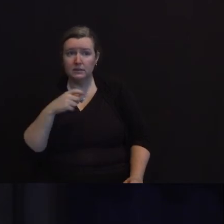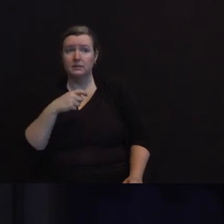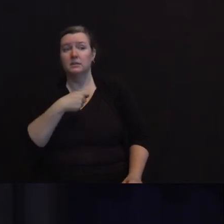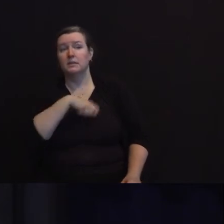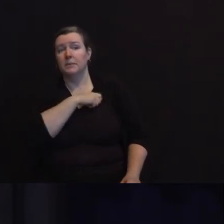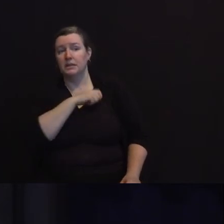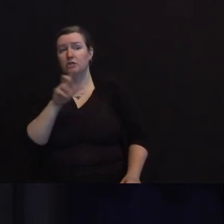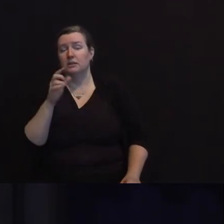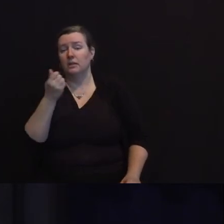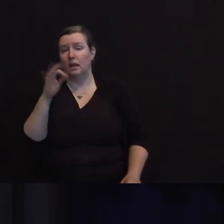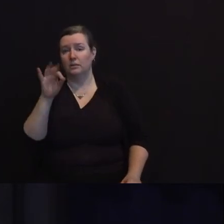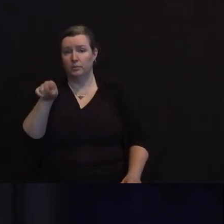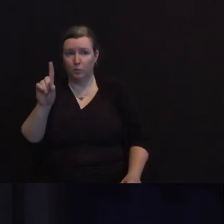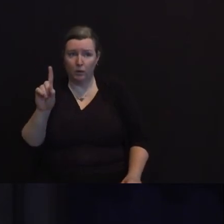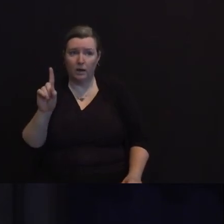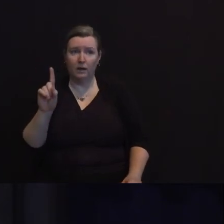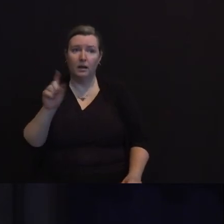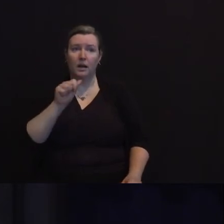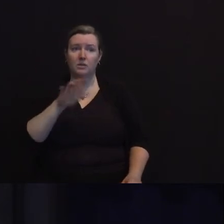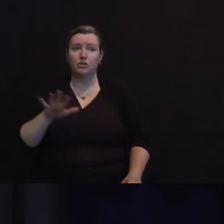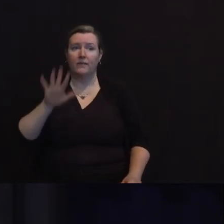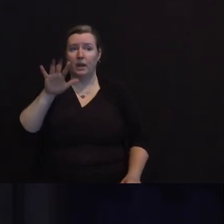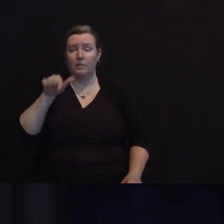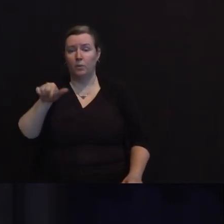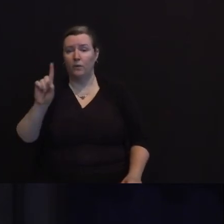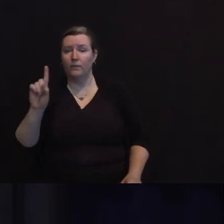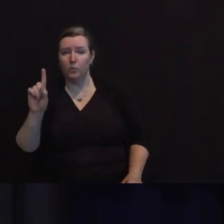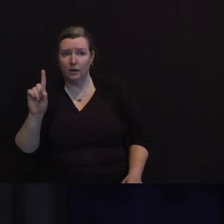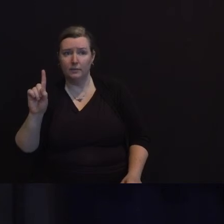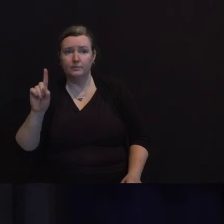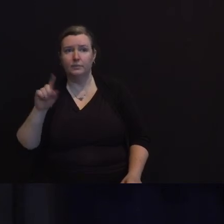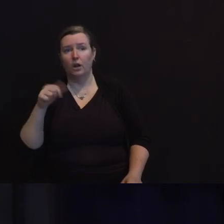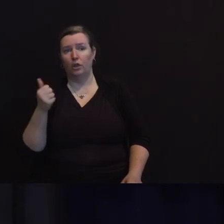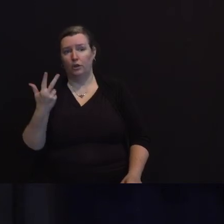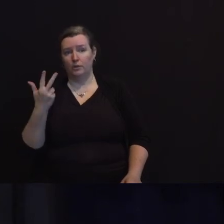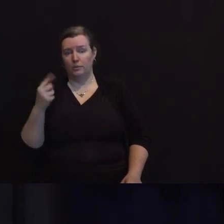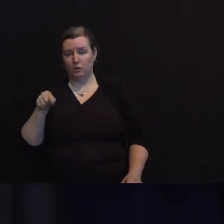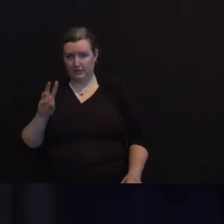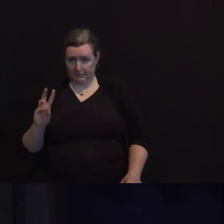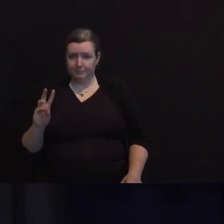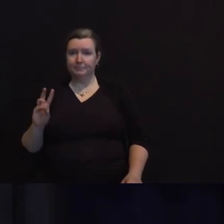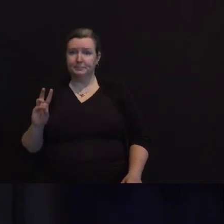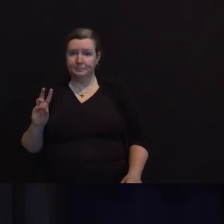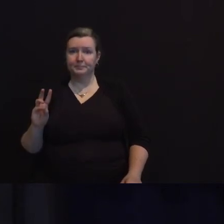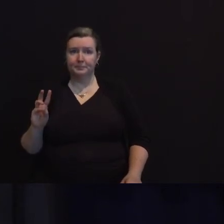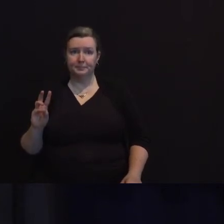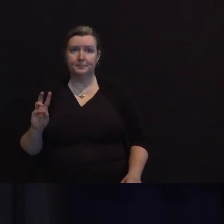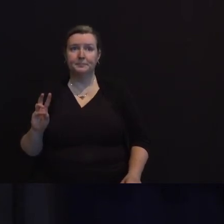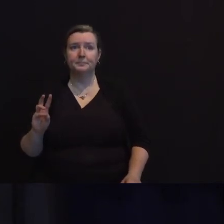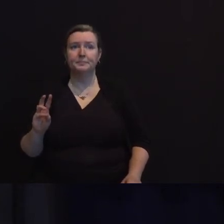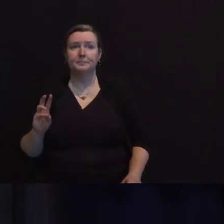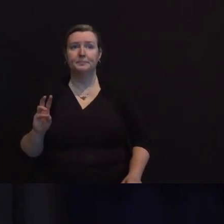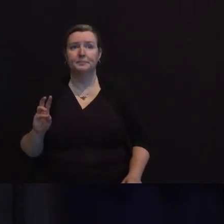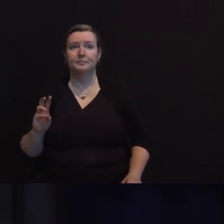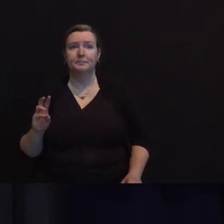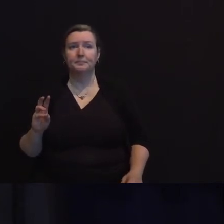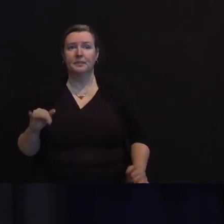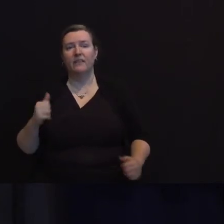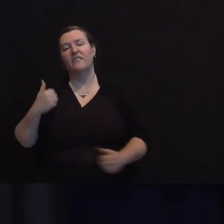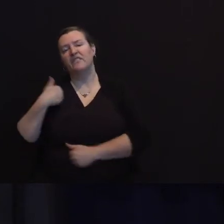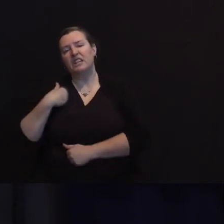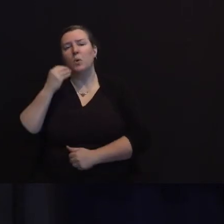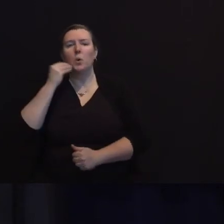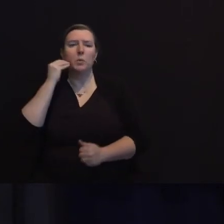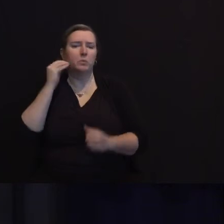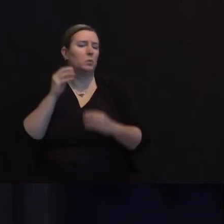Asian 5.1, and other 3.6. At the state veterans' homes, there are no new cases among their residents,